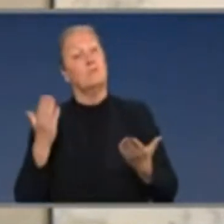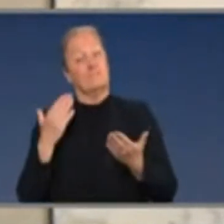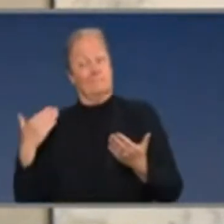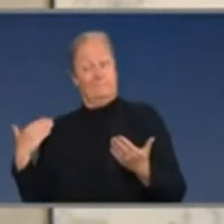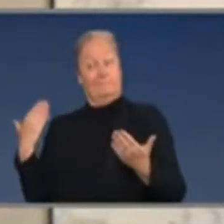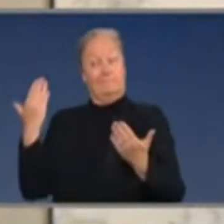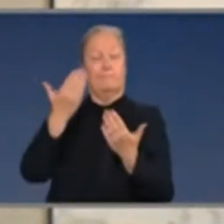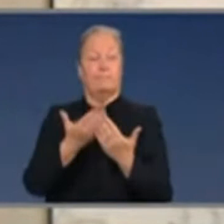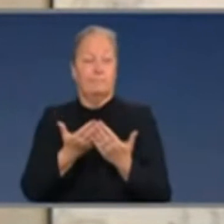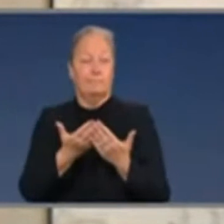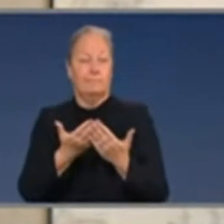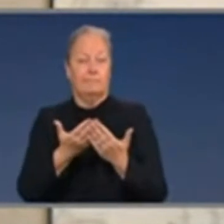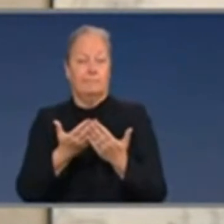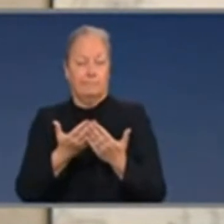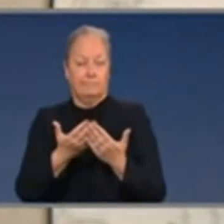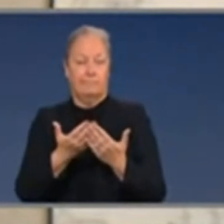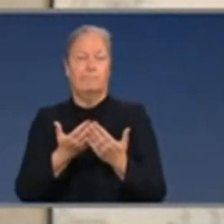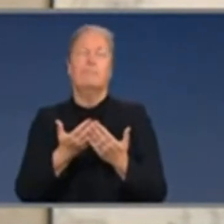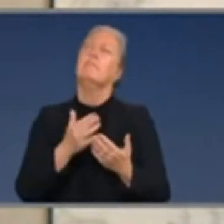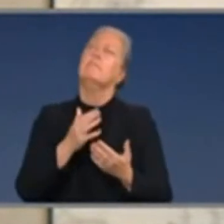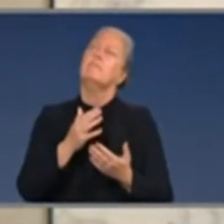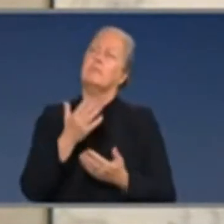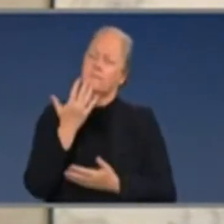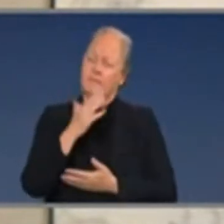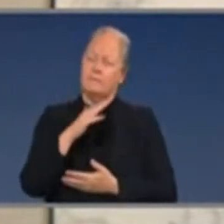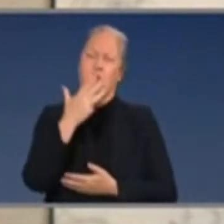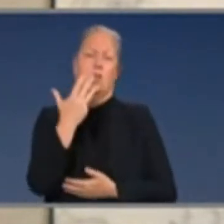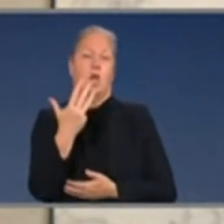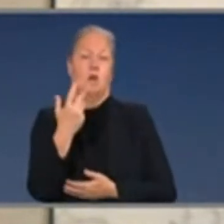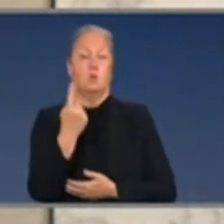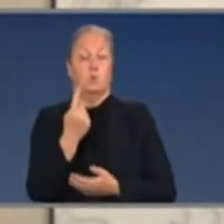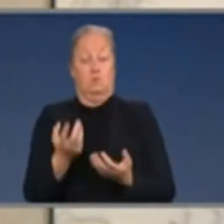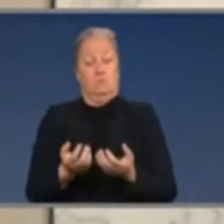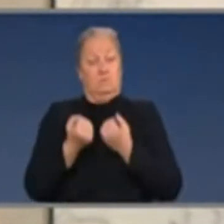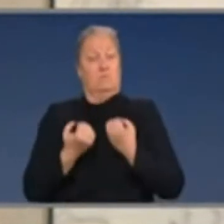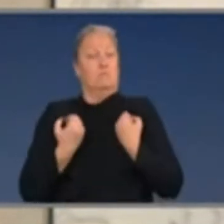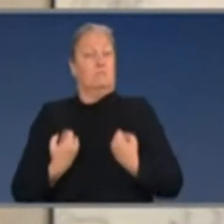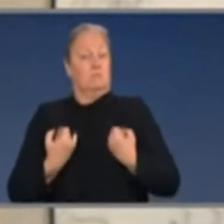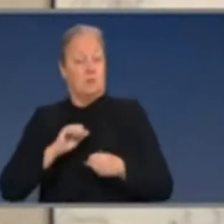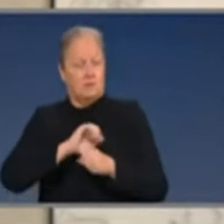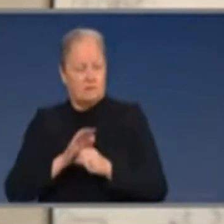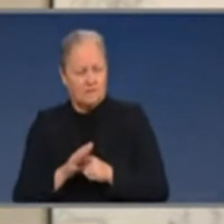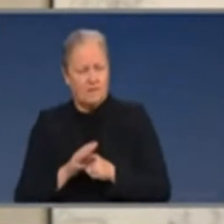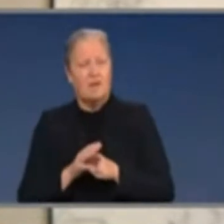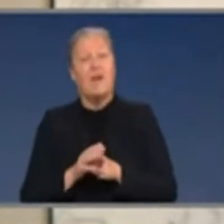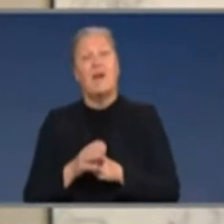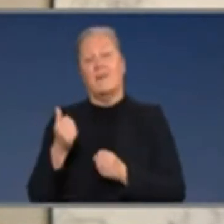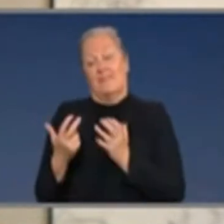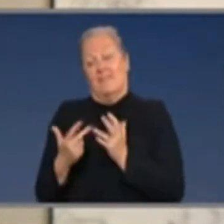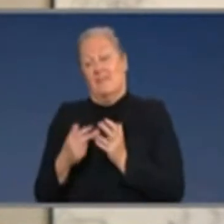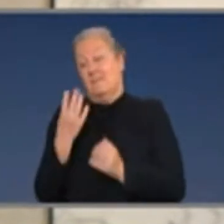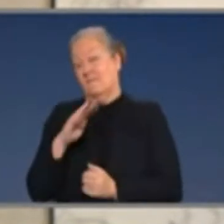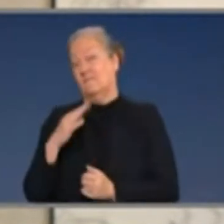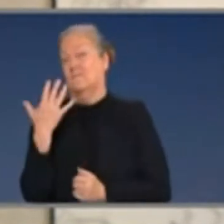Overall, we had 59 cases confirmed. There's been a further 45 in